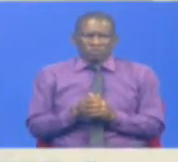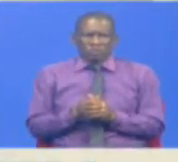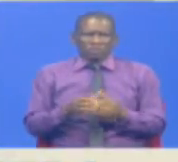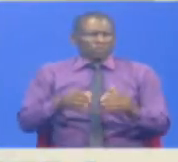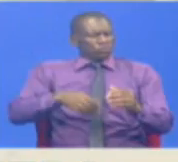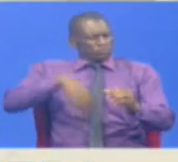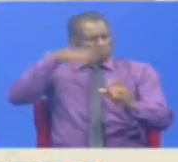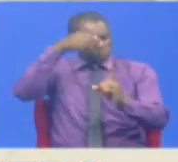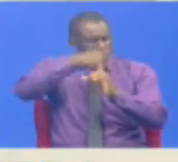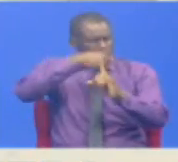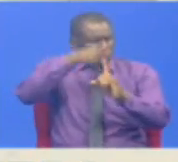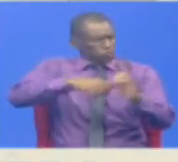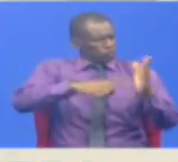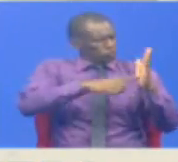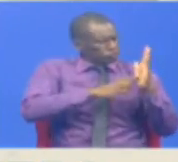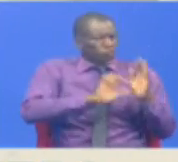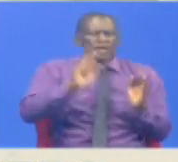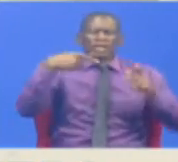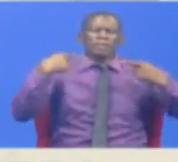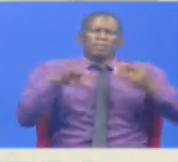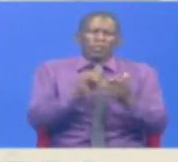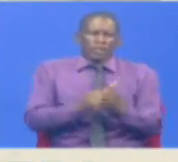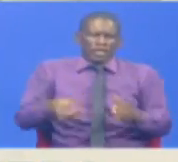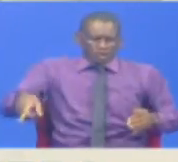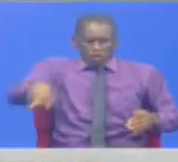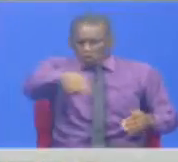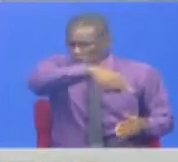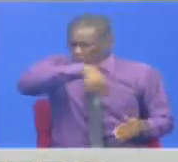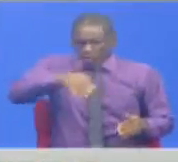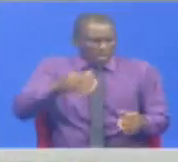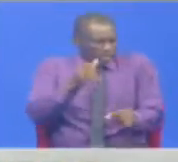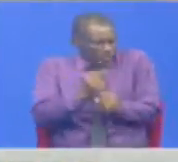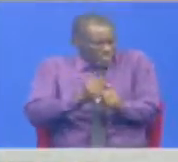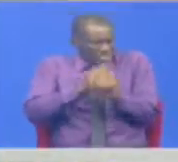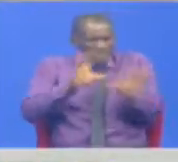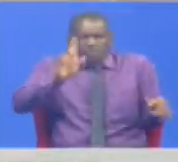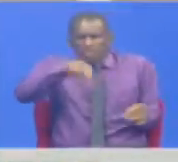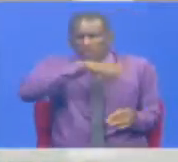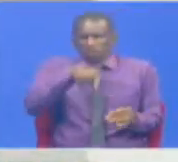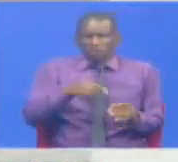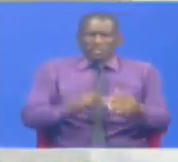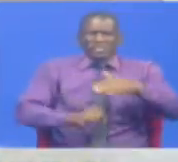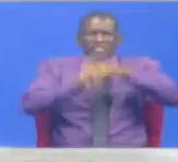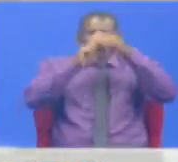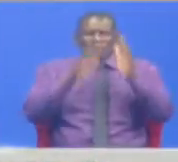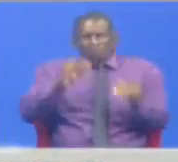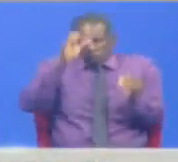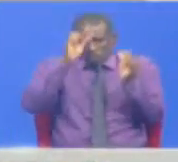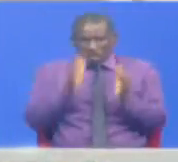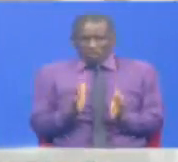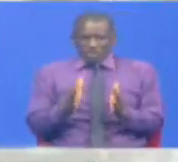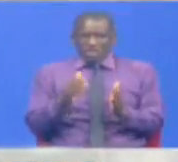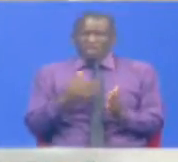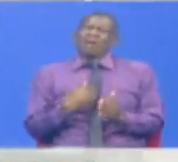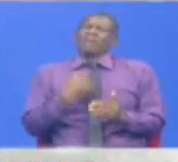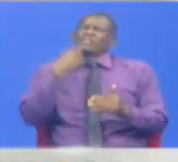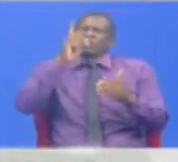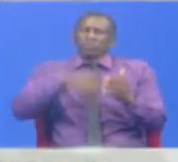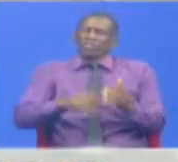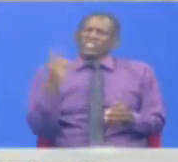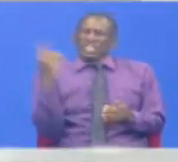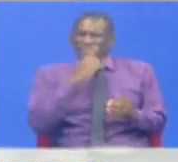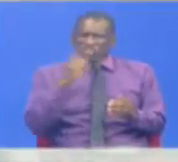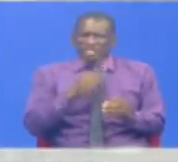Tutapambana kuonyesha Wakenya ya kwamba sisi hatuna hatia. Meanwhile, supporters of the governor have allegedly threatened to